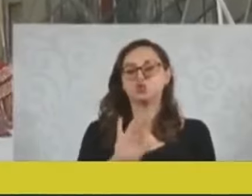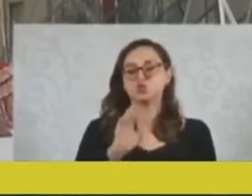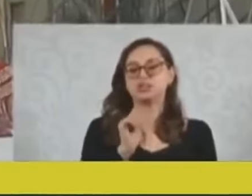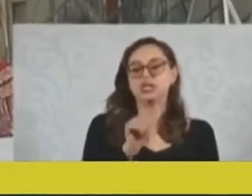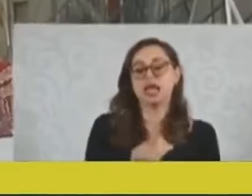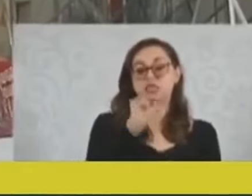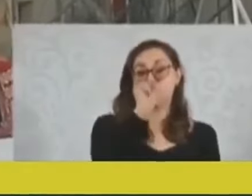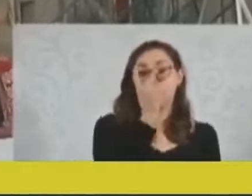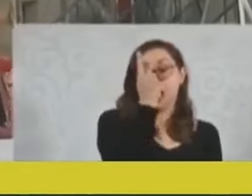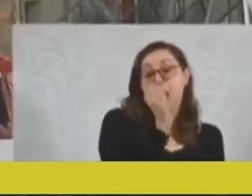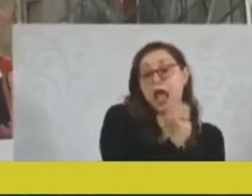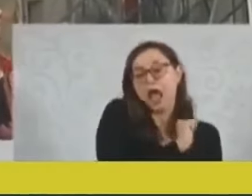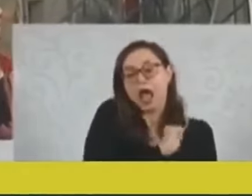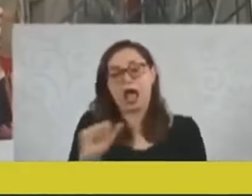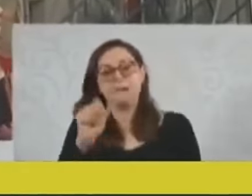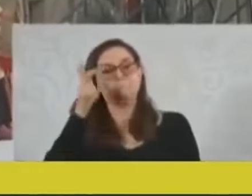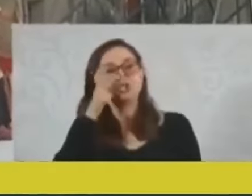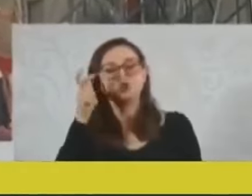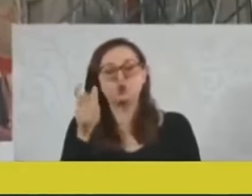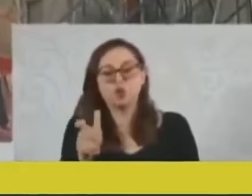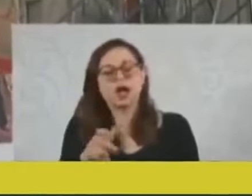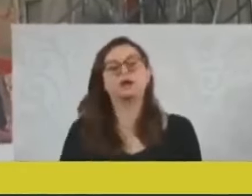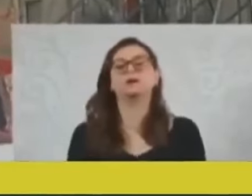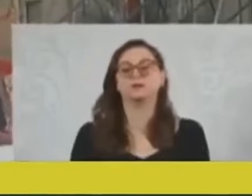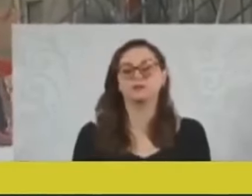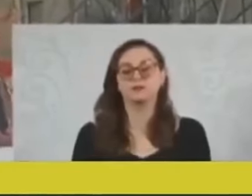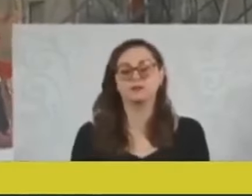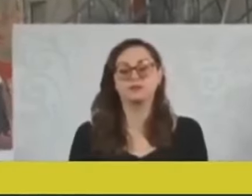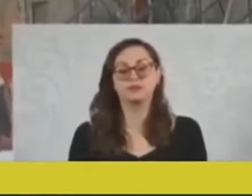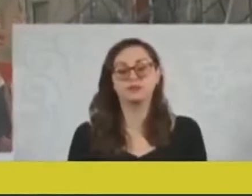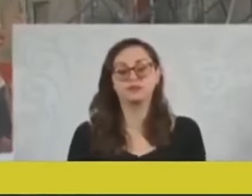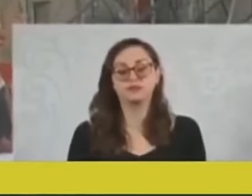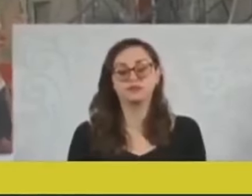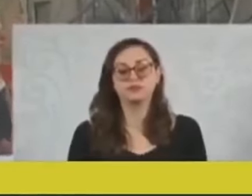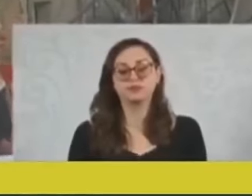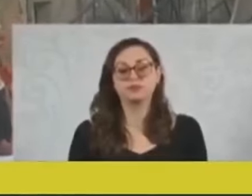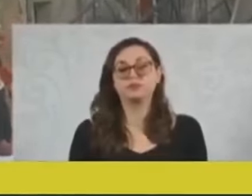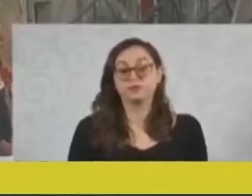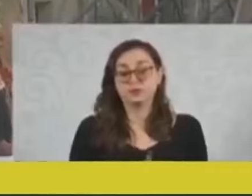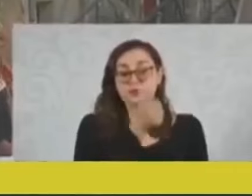From Tamazunchales, San Luis Potosí to Huehuta Pachuca.